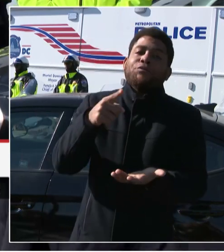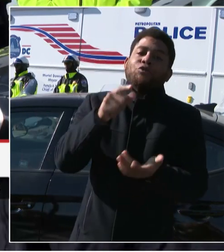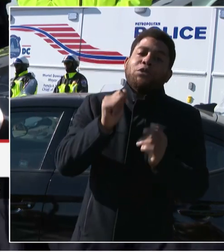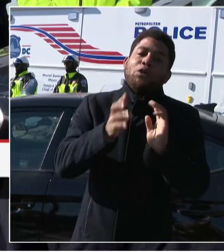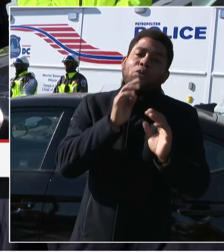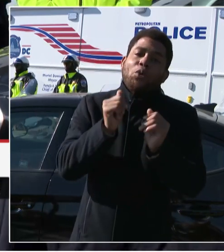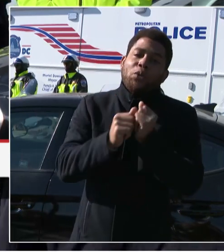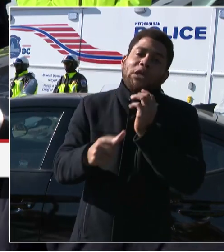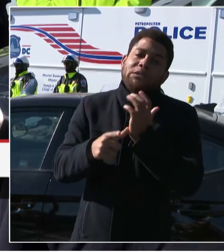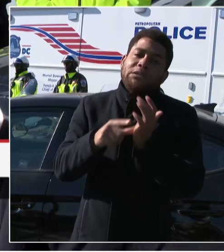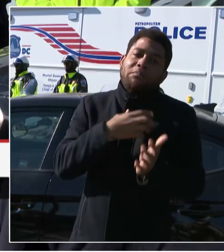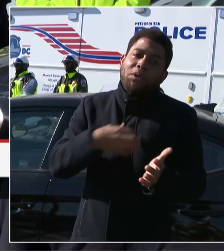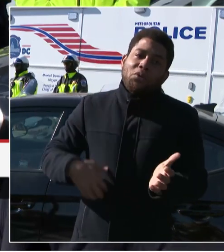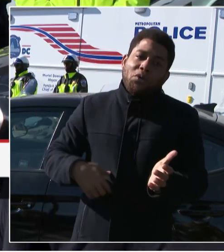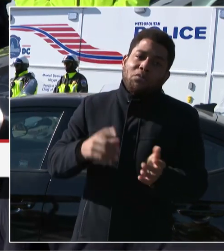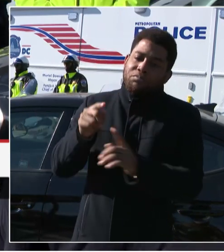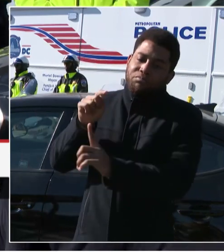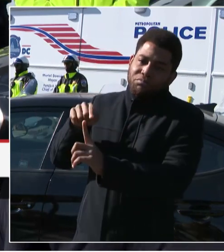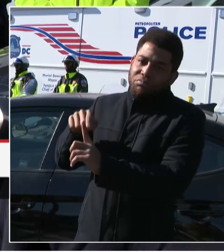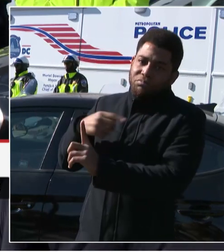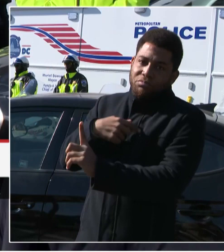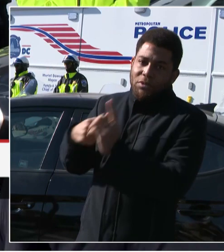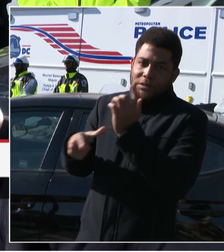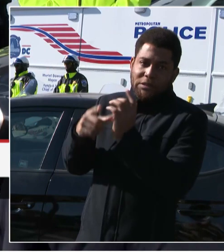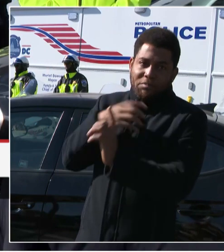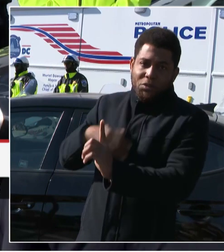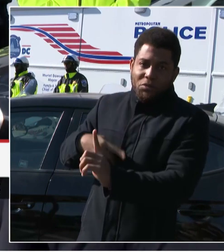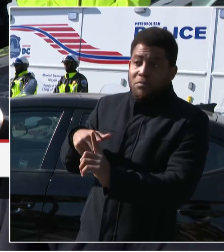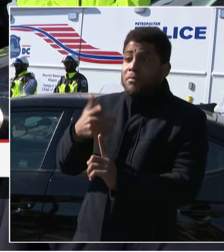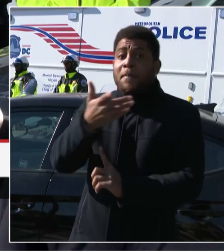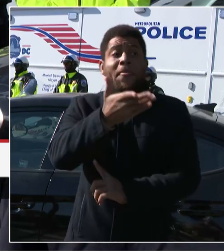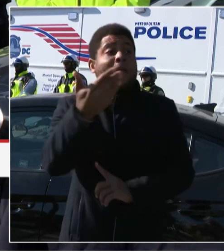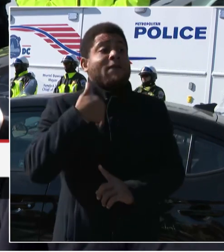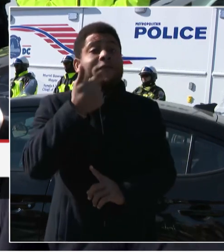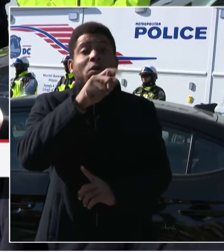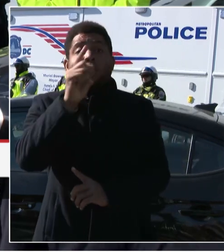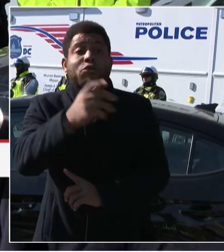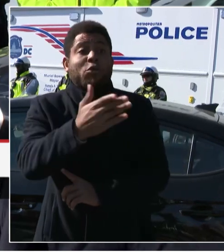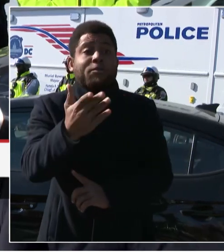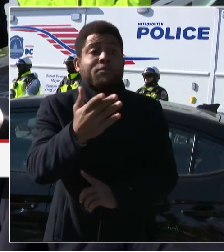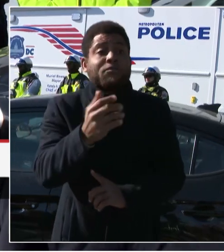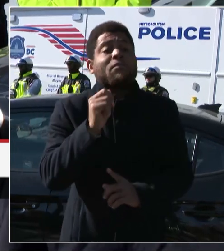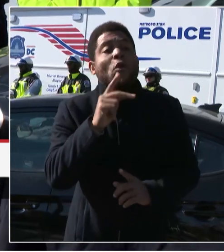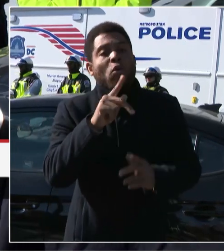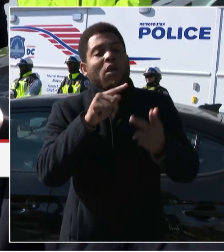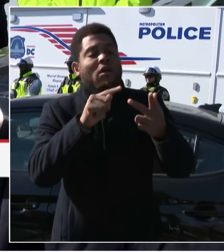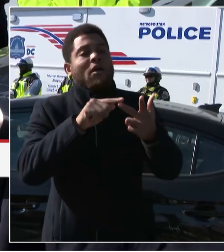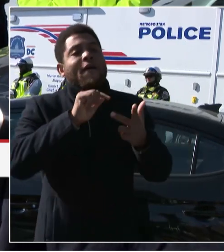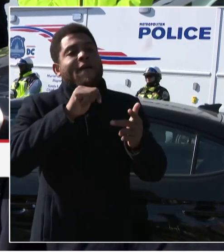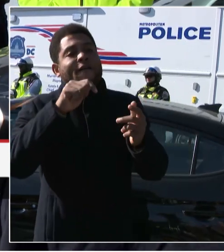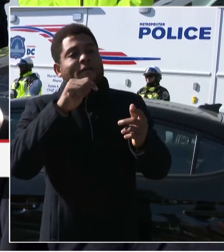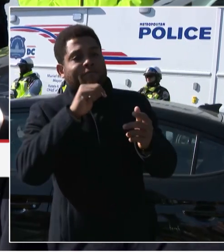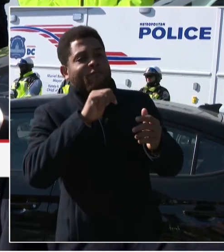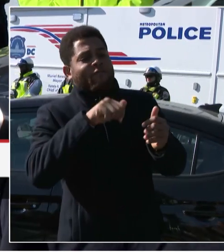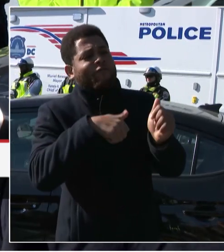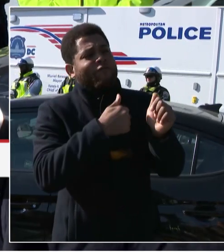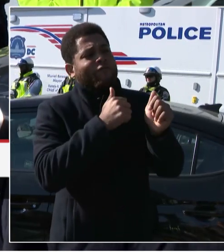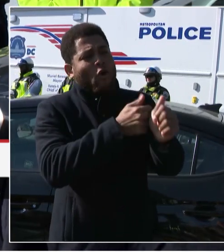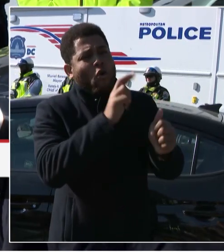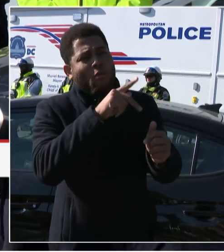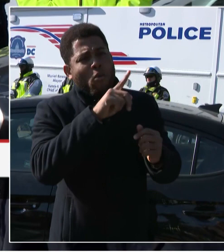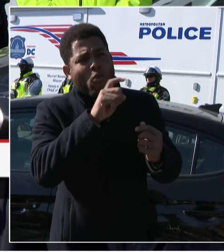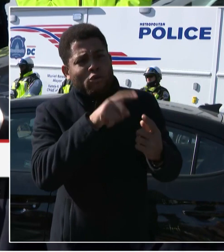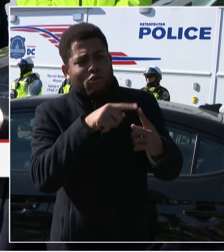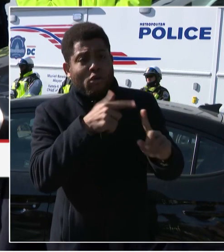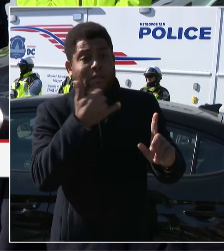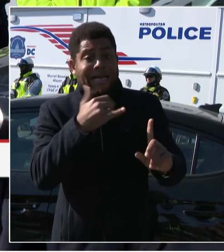the presser. Any other questions? Sure. I imagine that's the same about the 16-year-old and her history. You know I'm not going to